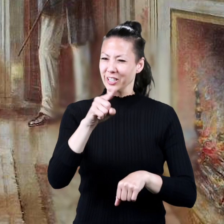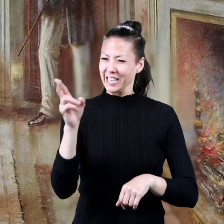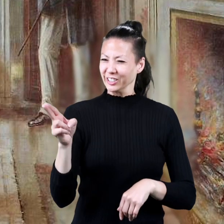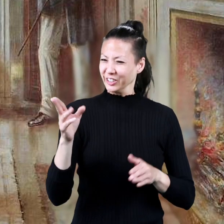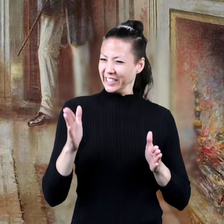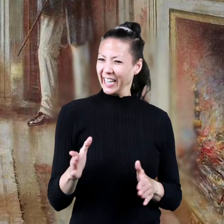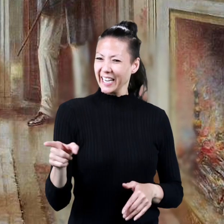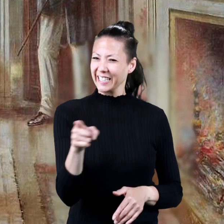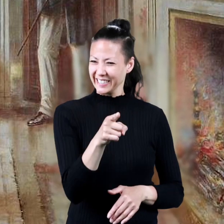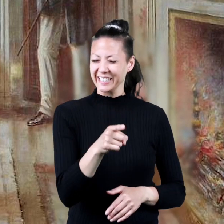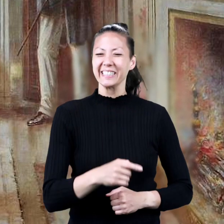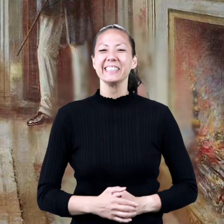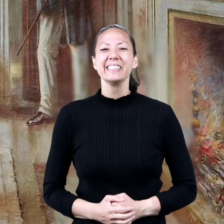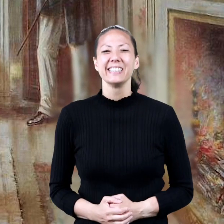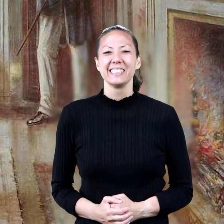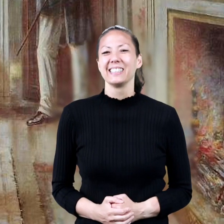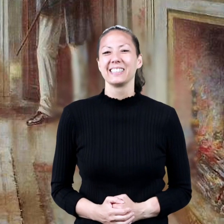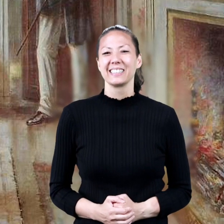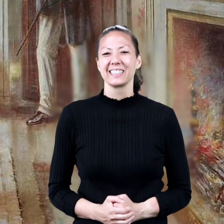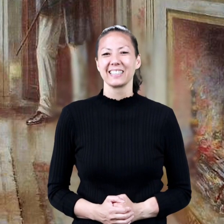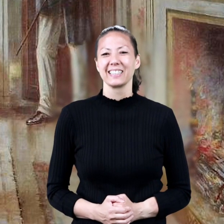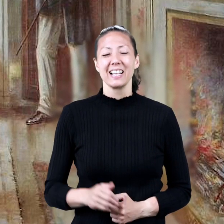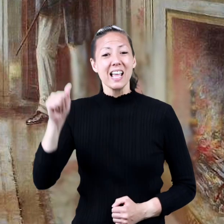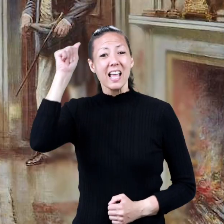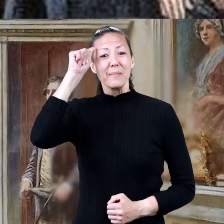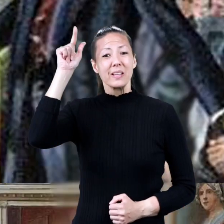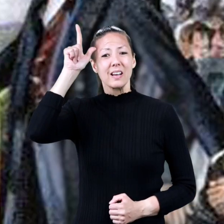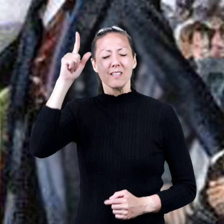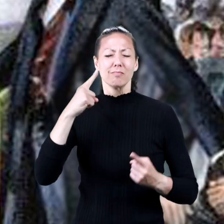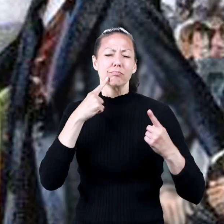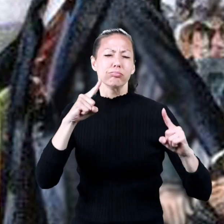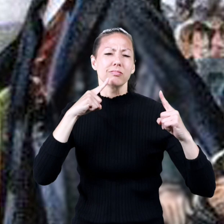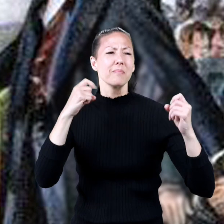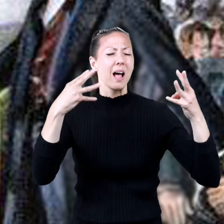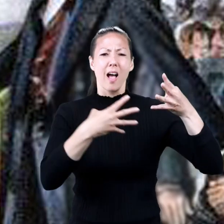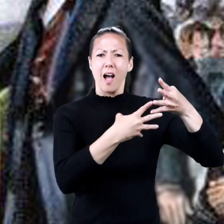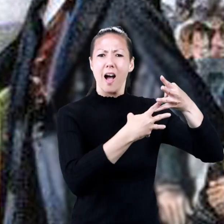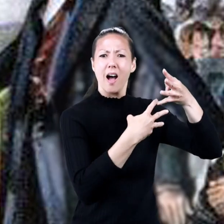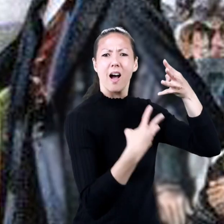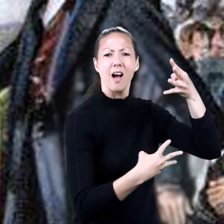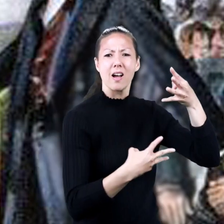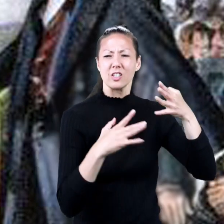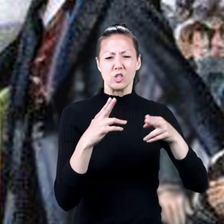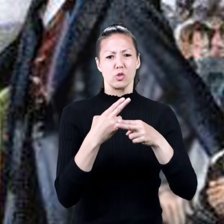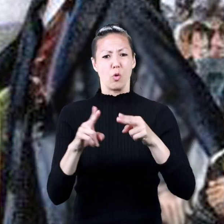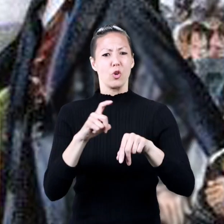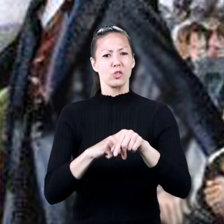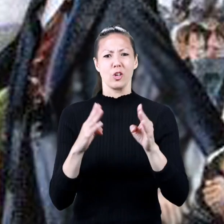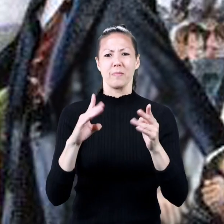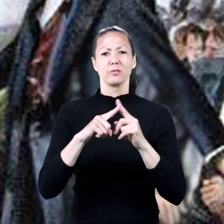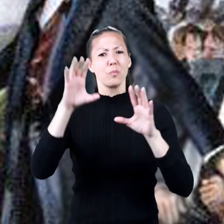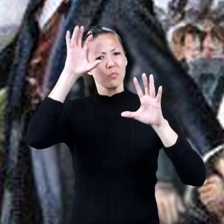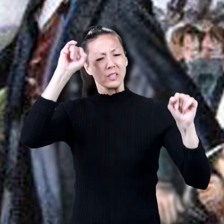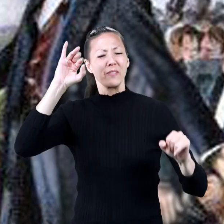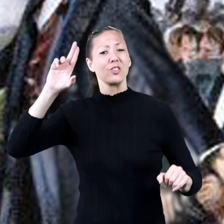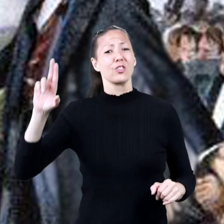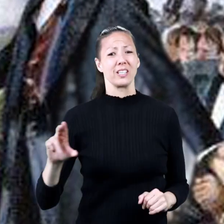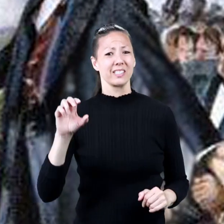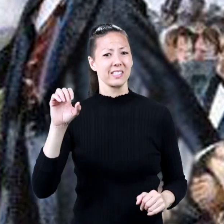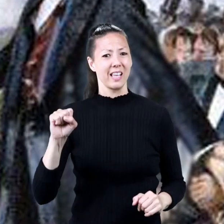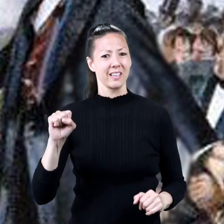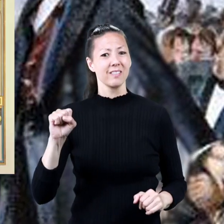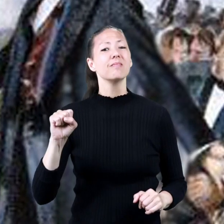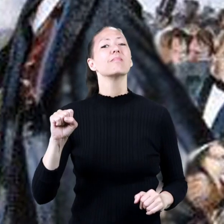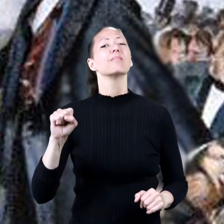Abraham Lincoln accomplished many things during his short time as President of the United States, which is why he is so